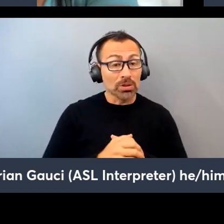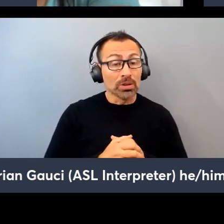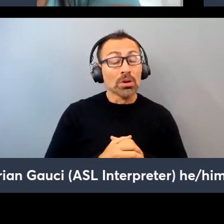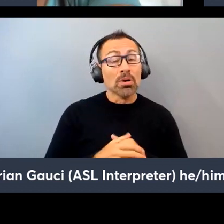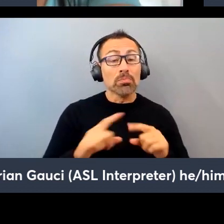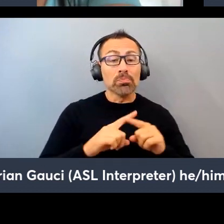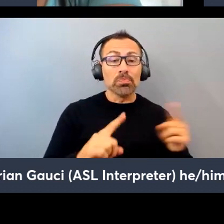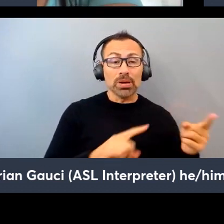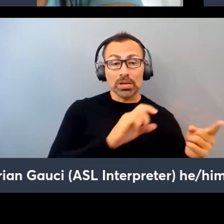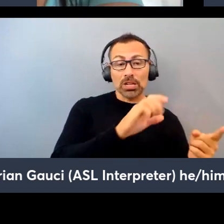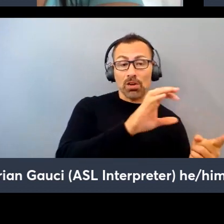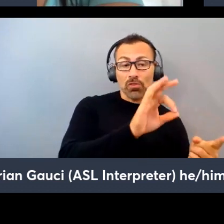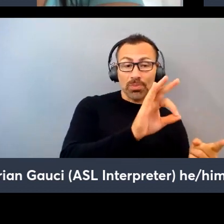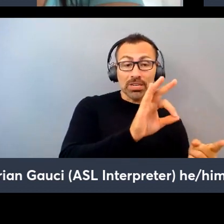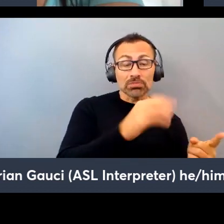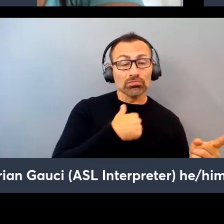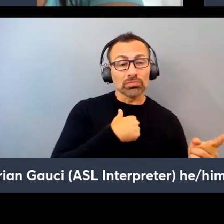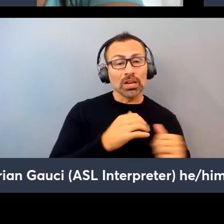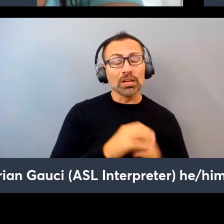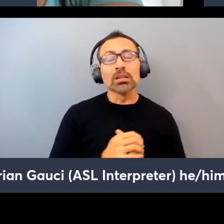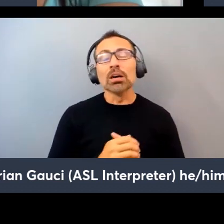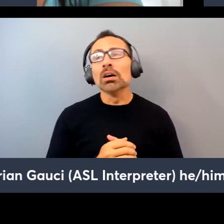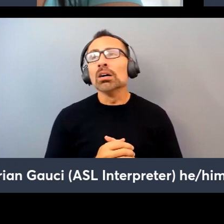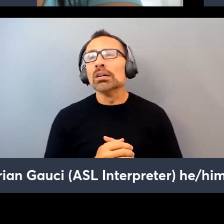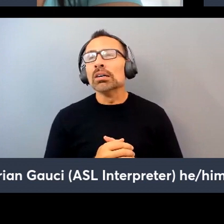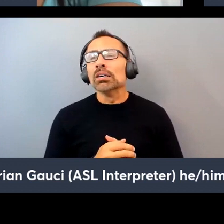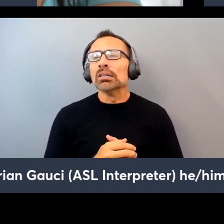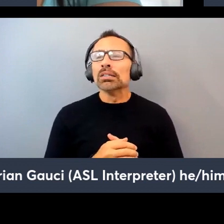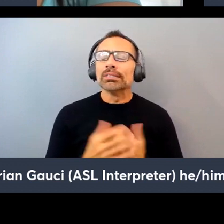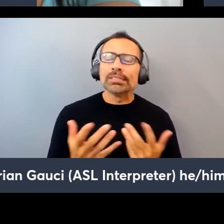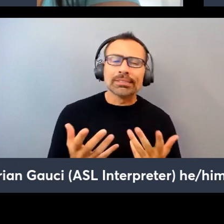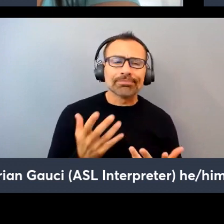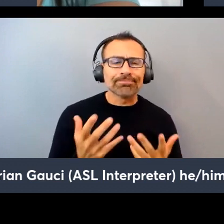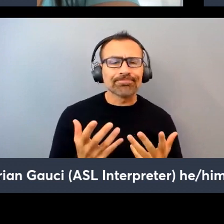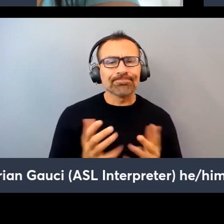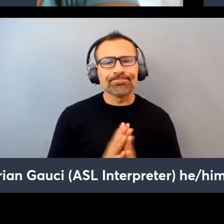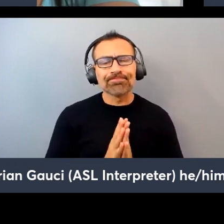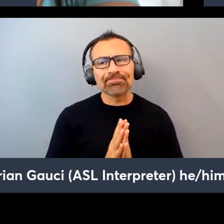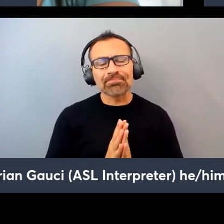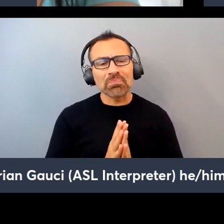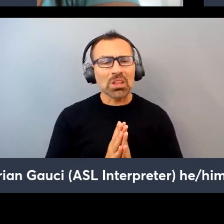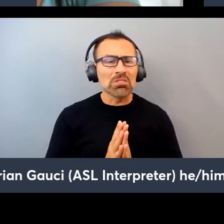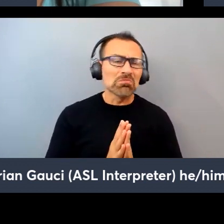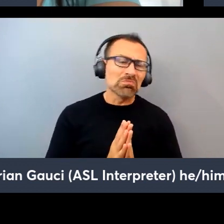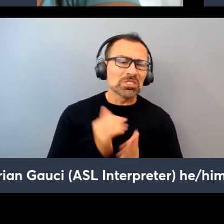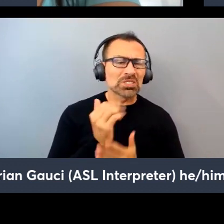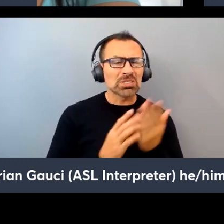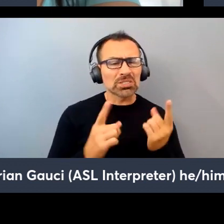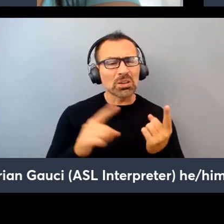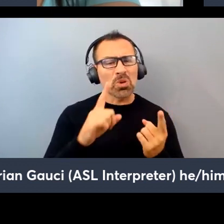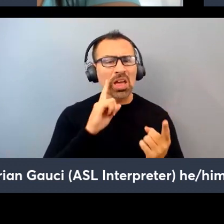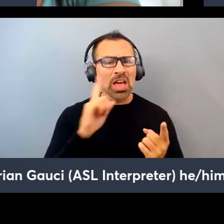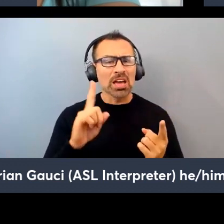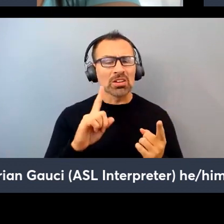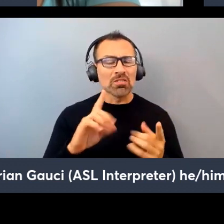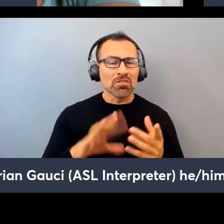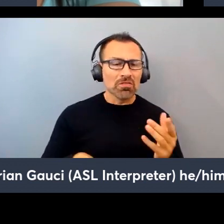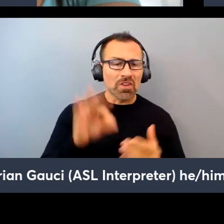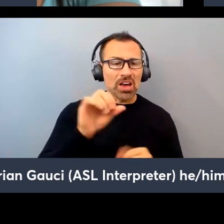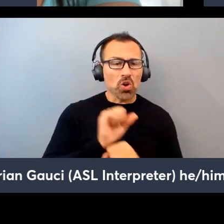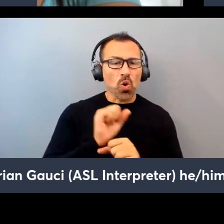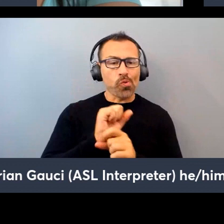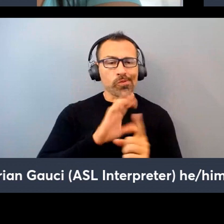CloudFormation stacks, which we kind of had to work around them for some of them, and some of them which was